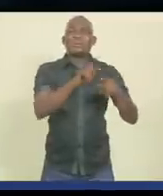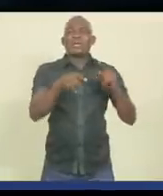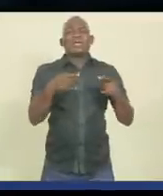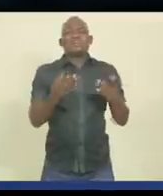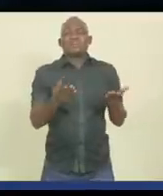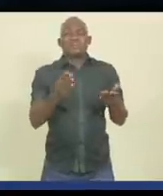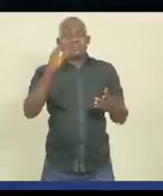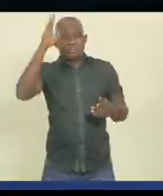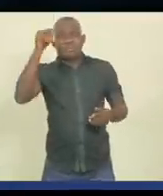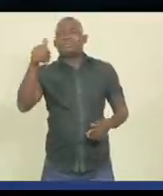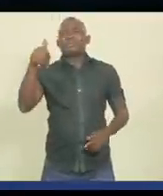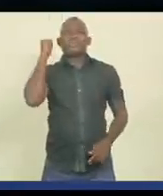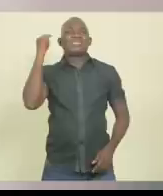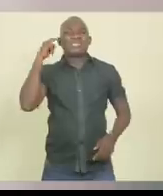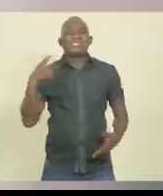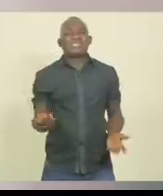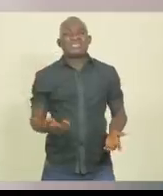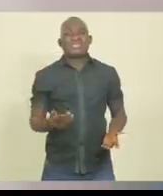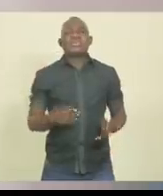but he refused to listen.